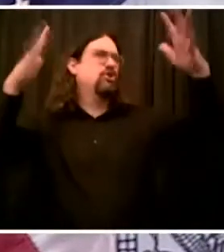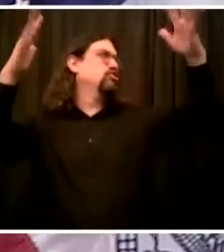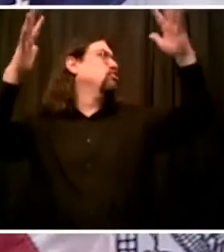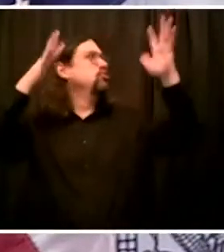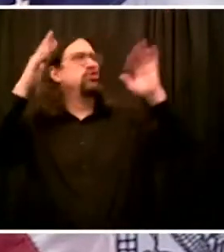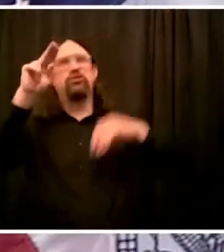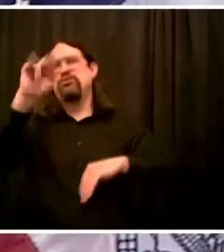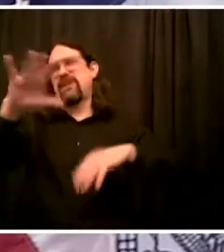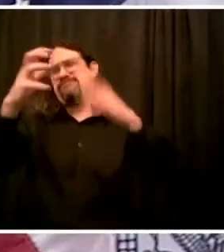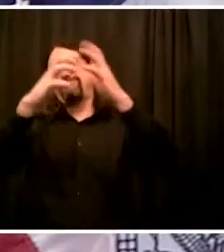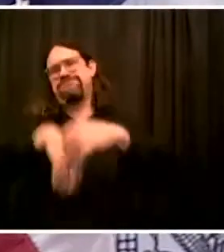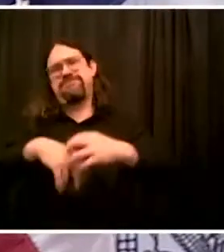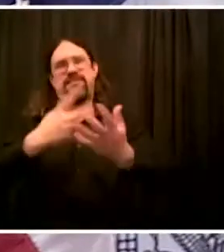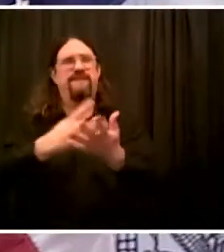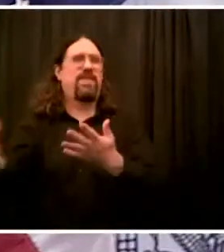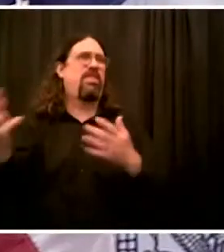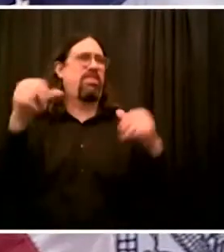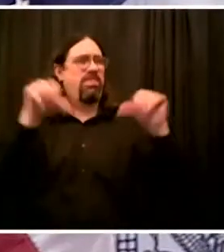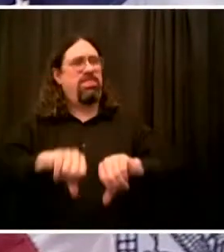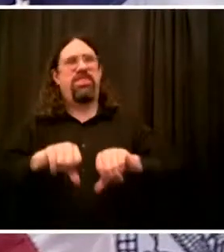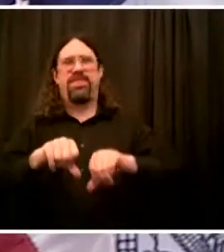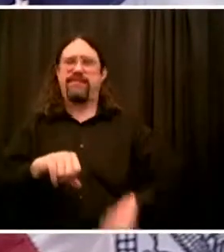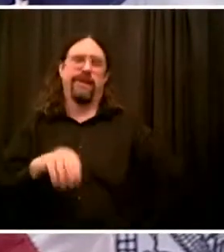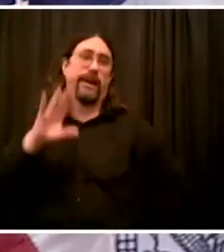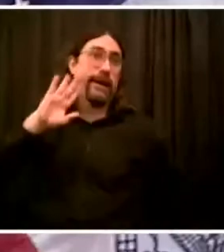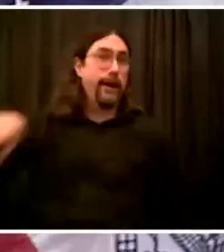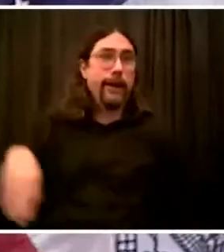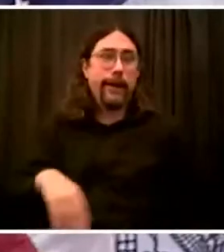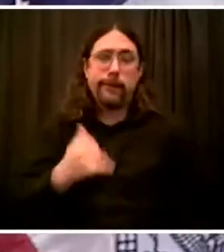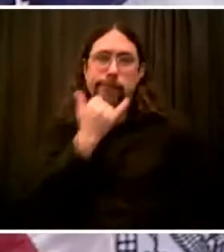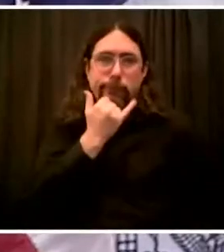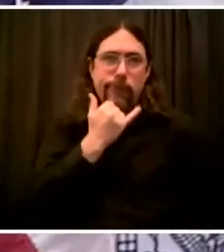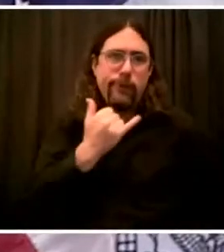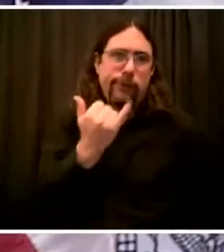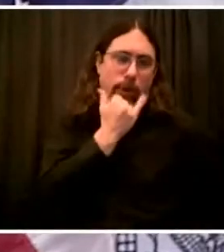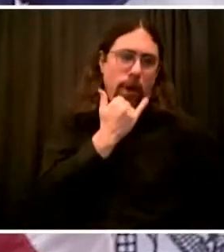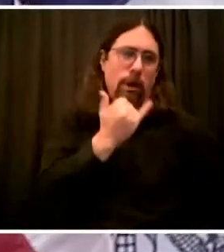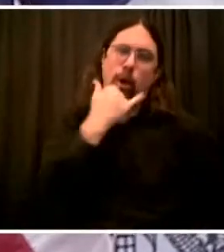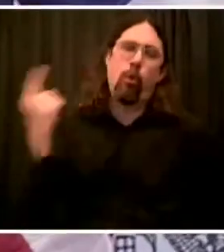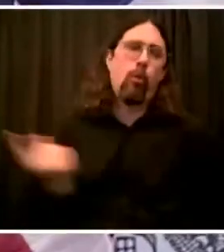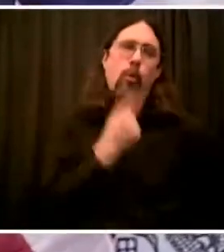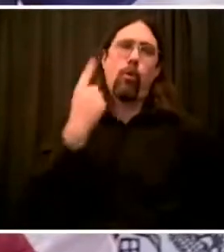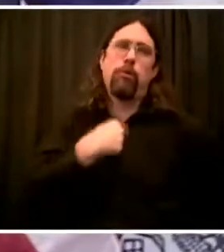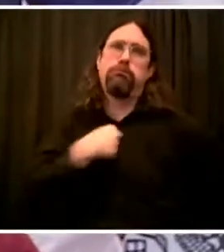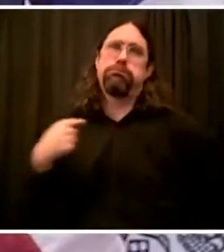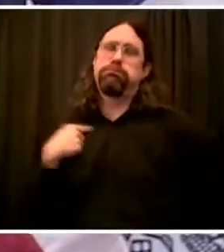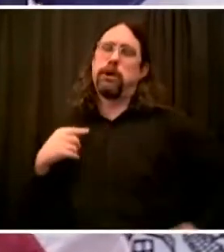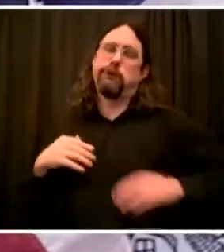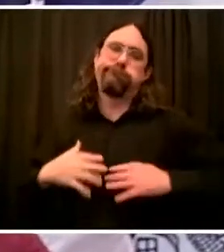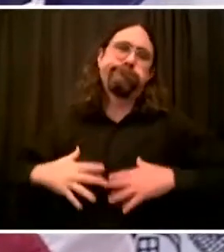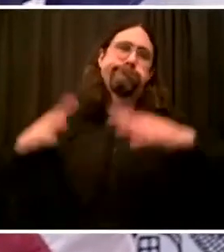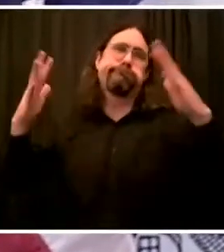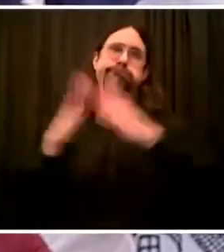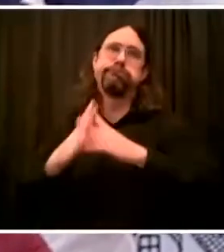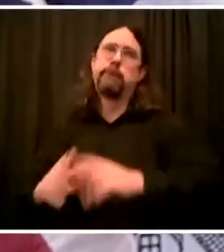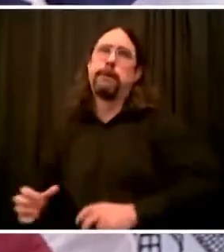there will be changes. If there's any place in the world synonymous with change, it's New York City.